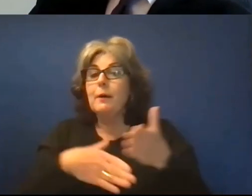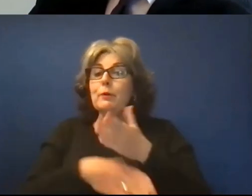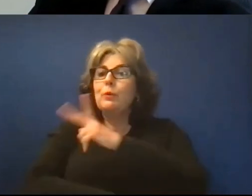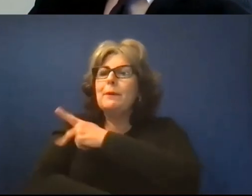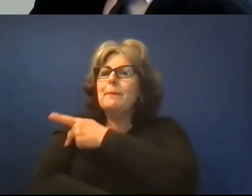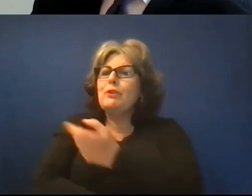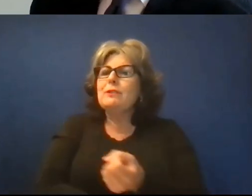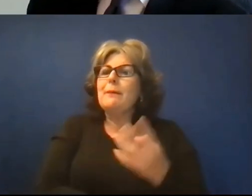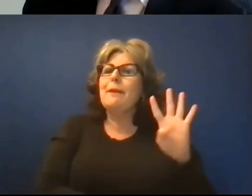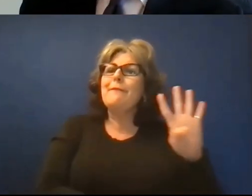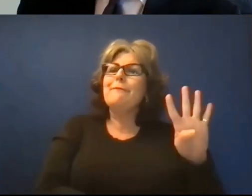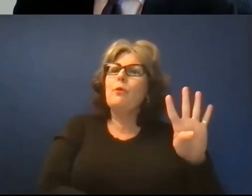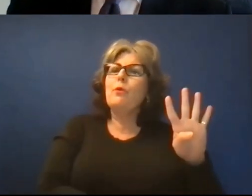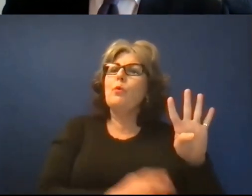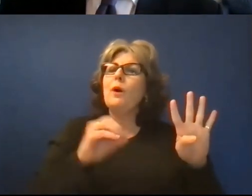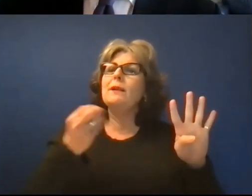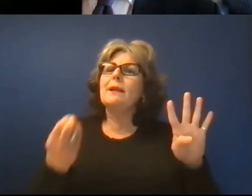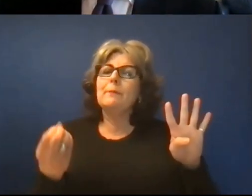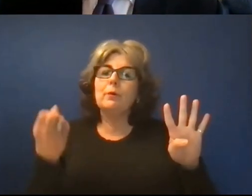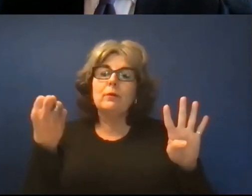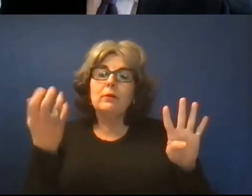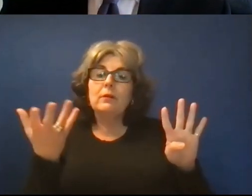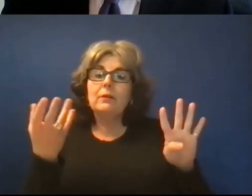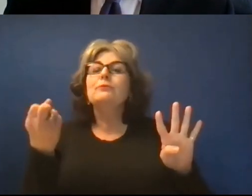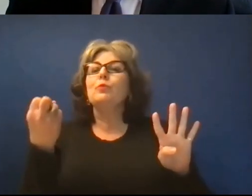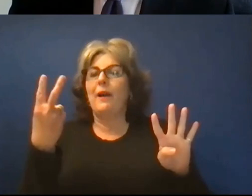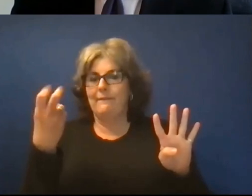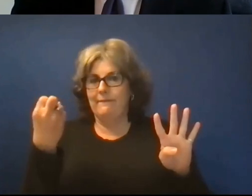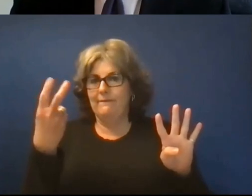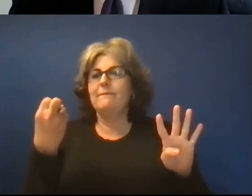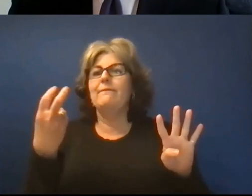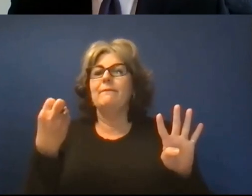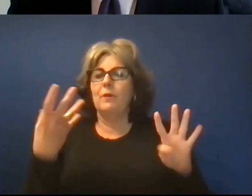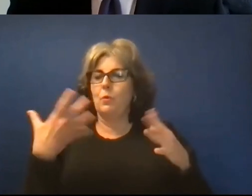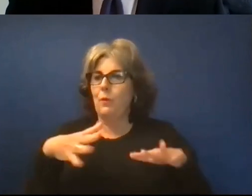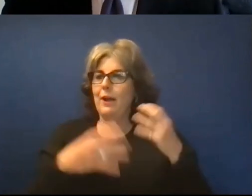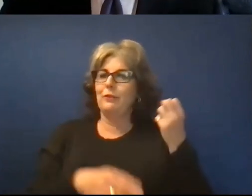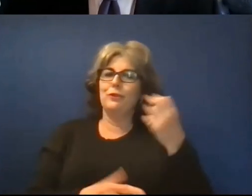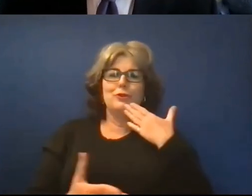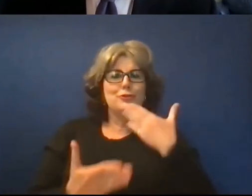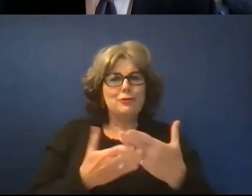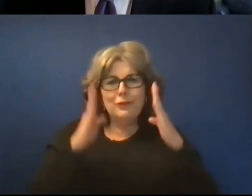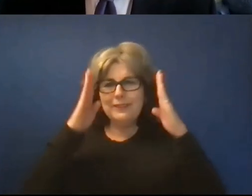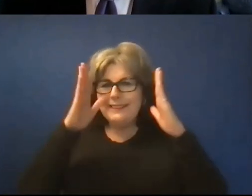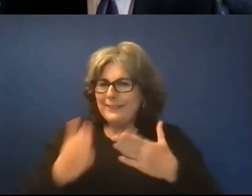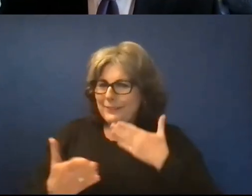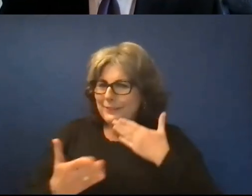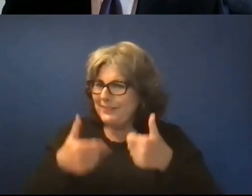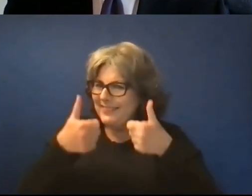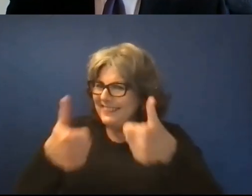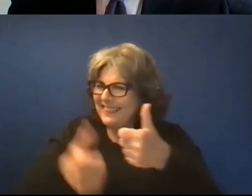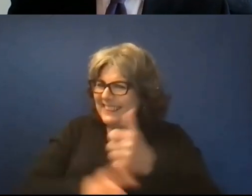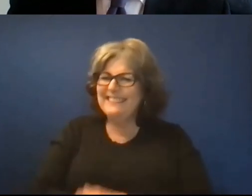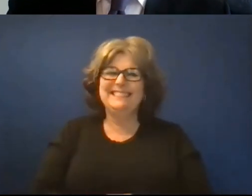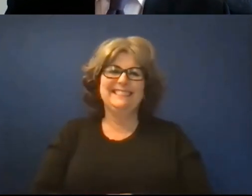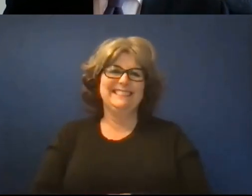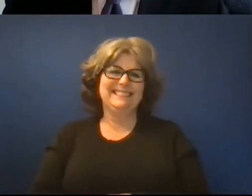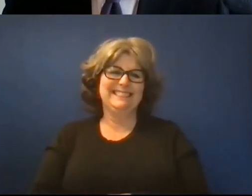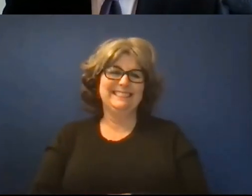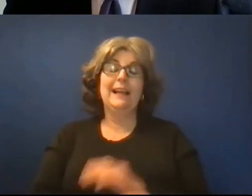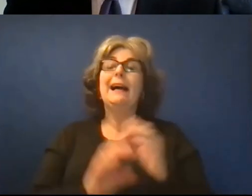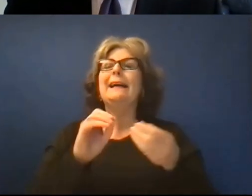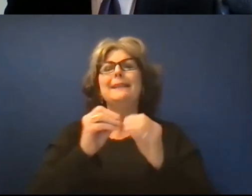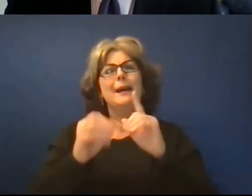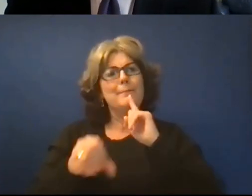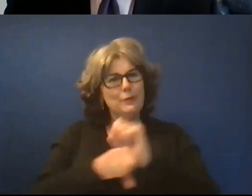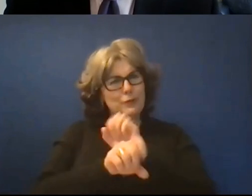that? What number did you hear? Thank you. Look at all these good listeners out there. Again, numbers are